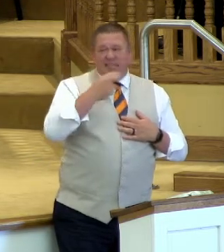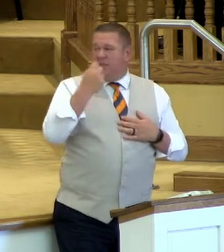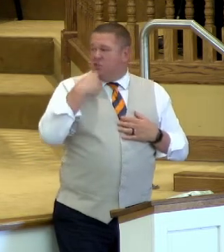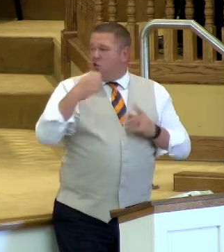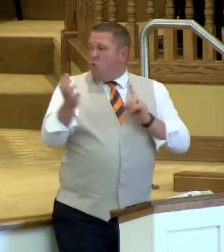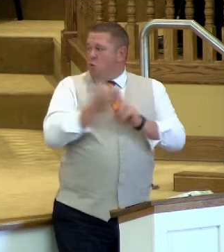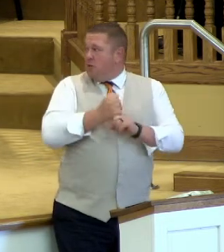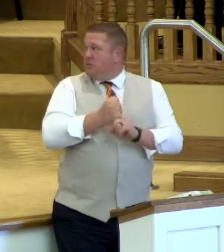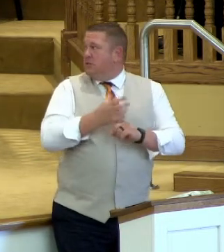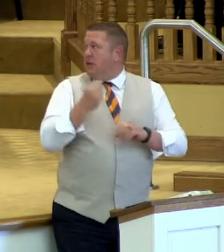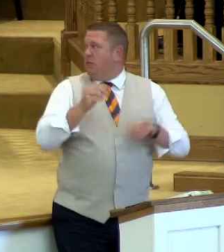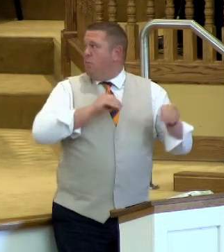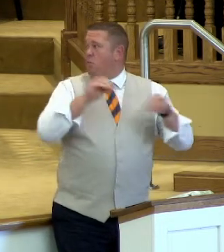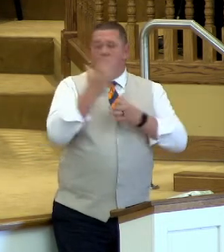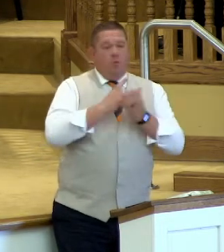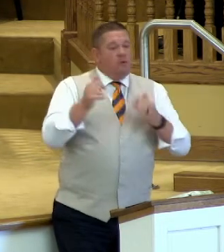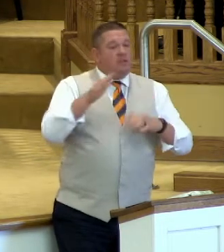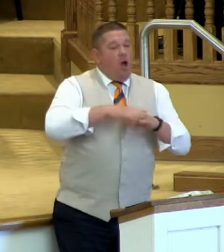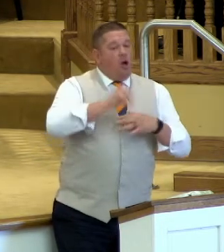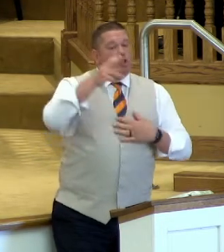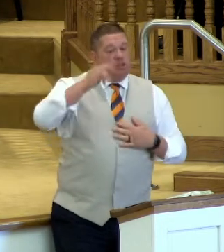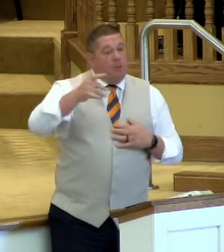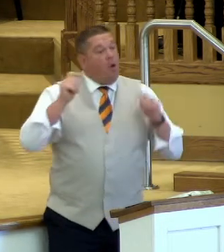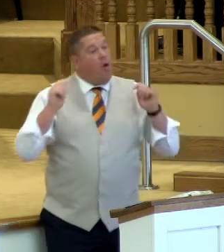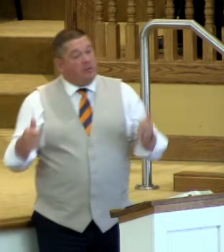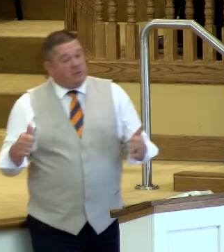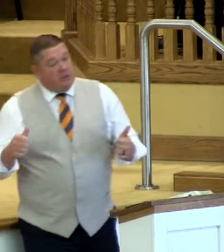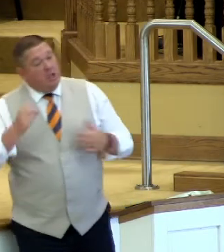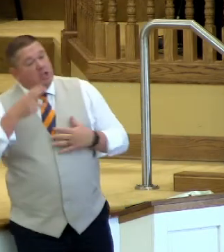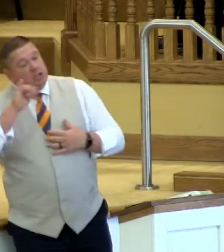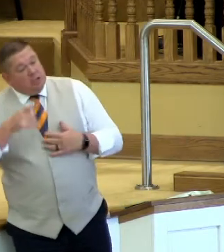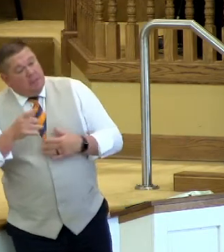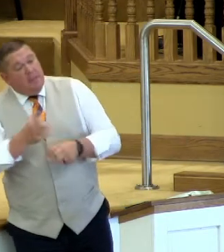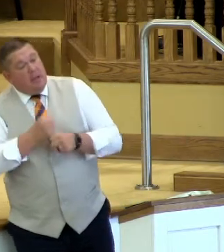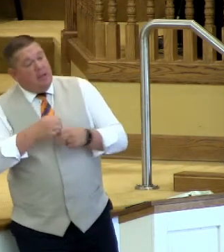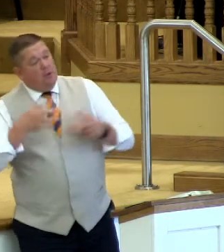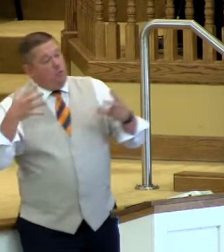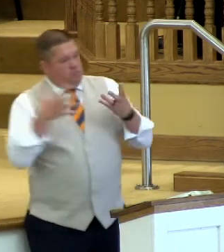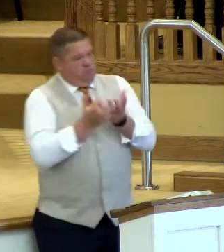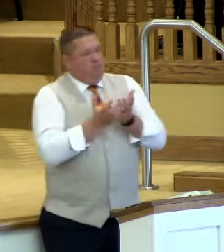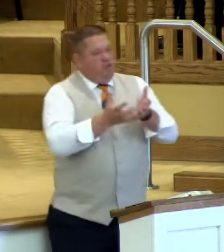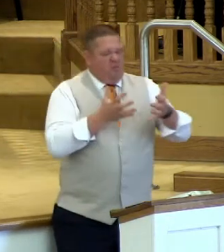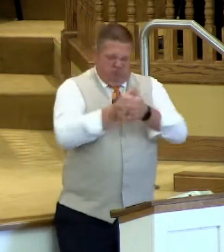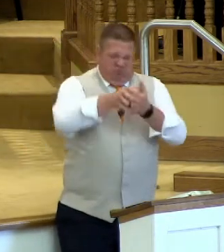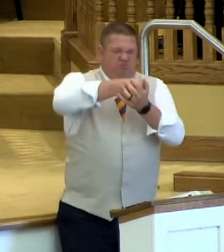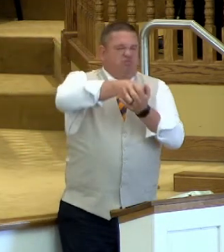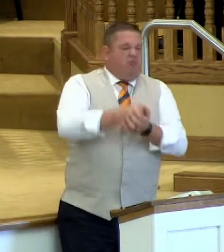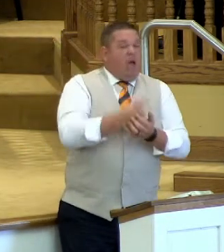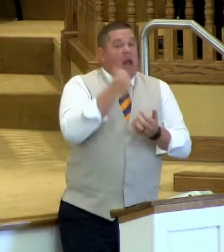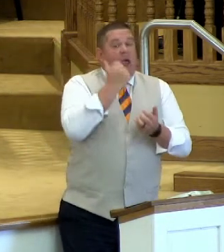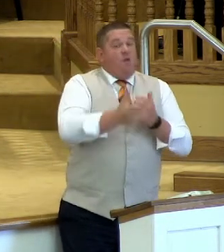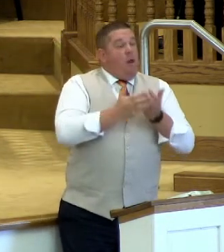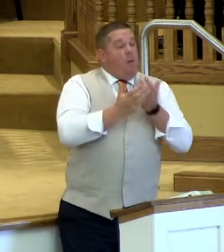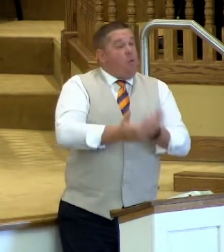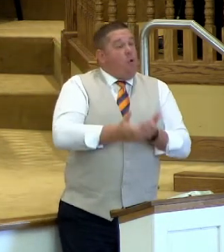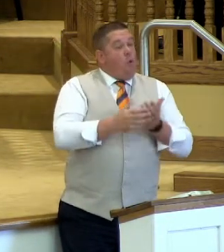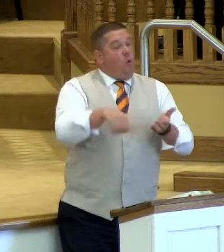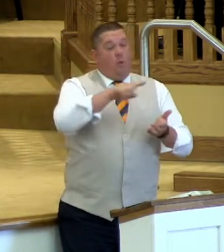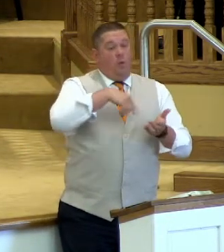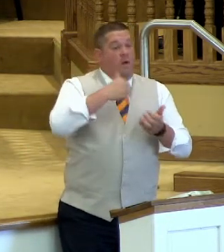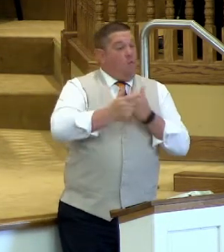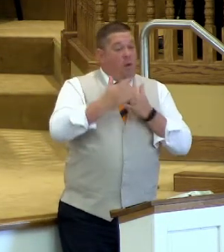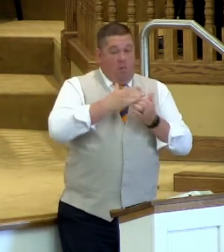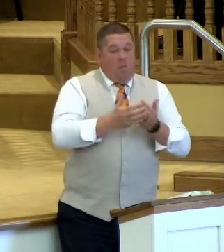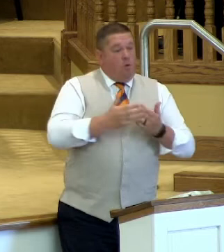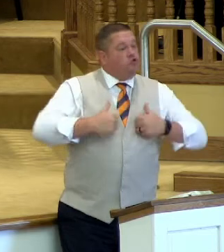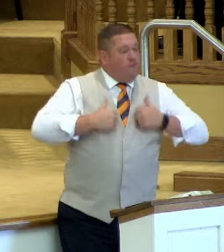he had been arrested, and he's being moved to somewhere else, and he's on the ship when all of a sudden the ship gets in a shipwreck, And everyone on that boat,